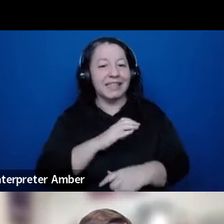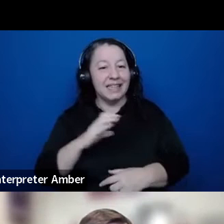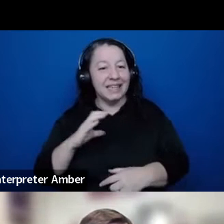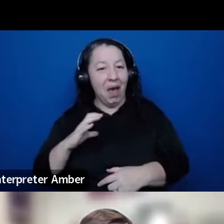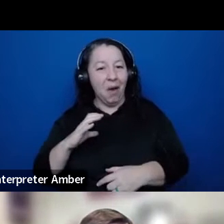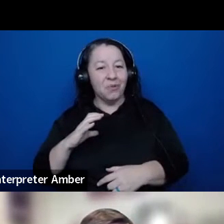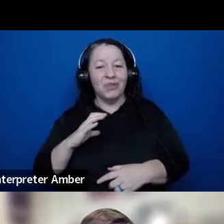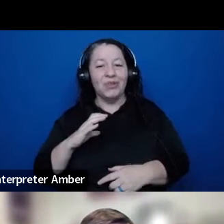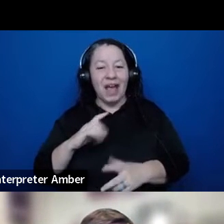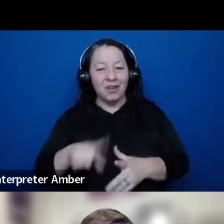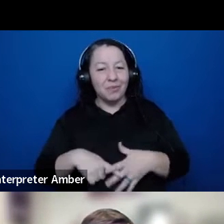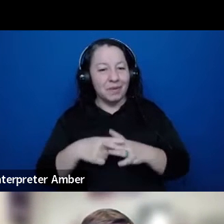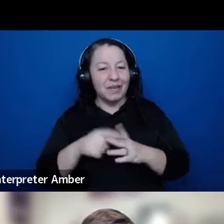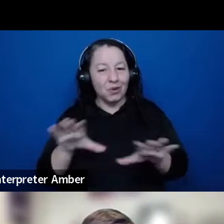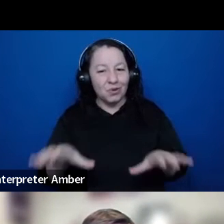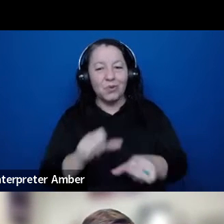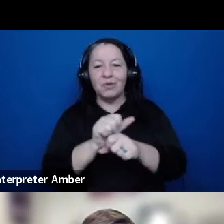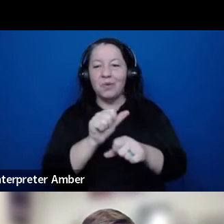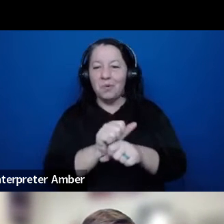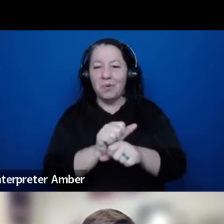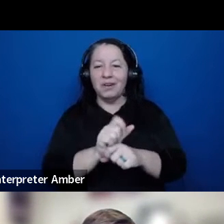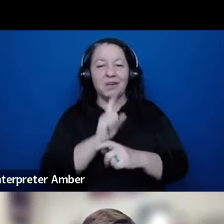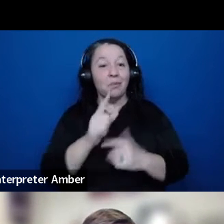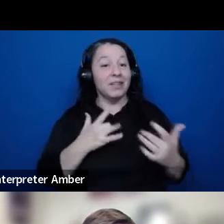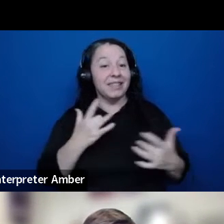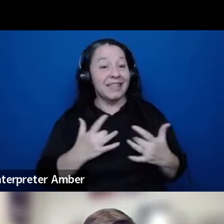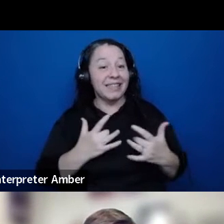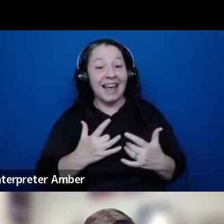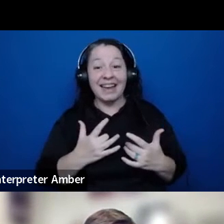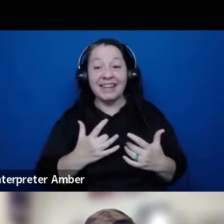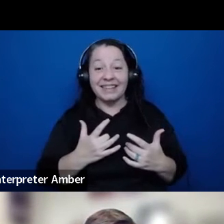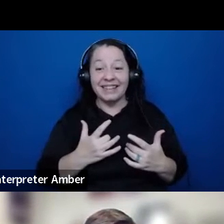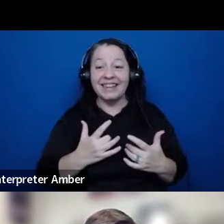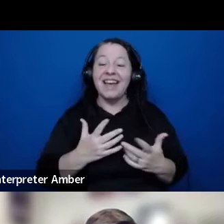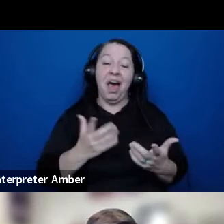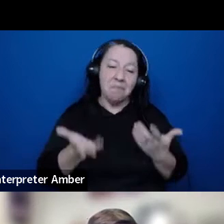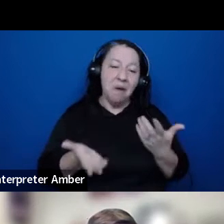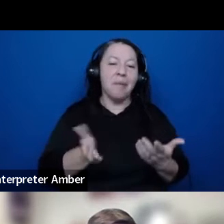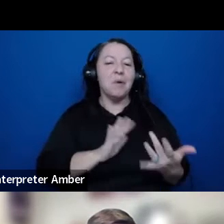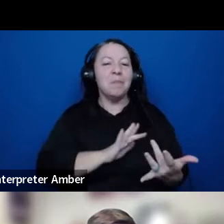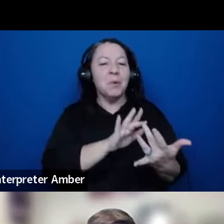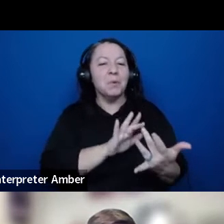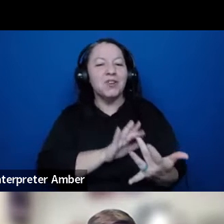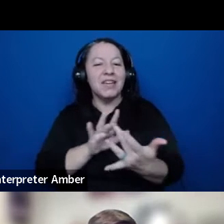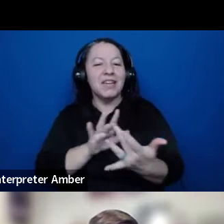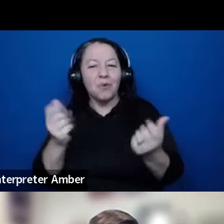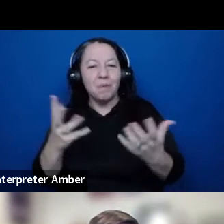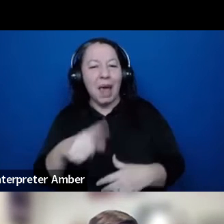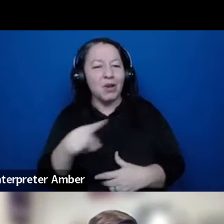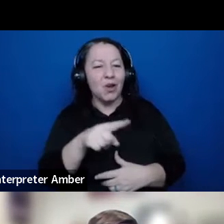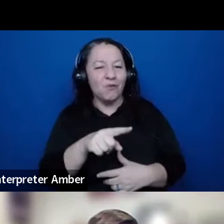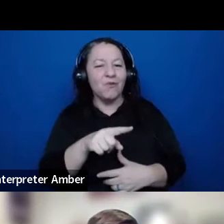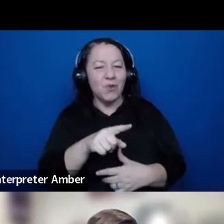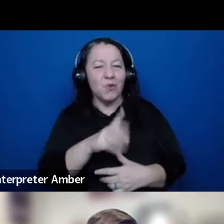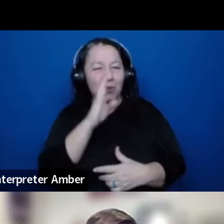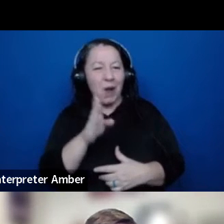start doing this work, and just really excited. And I will probably be reaching out to many of you individually, because I